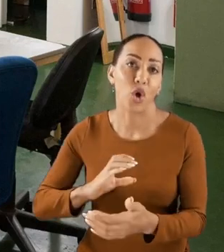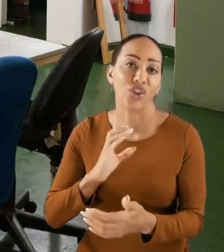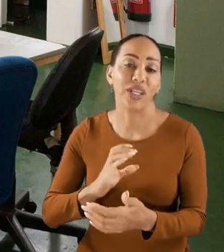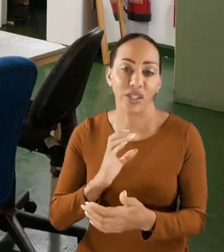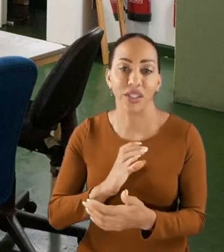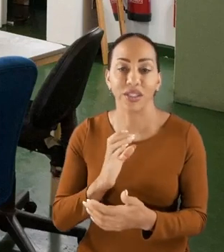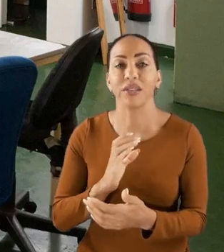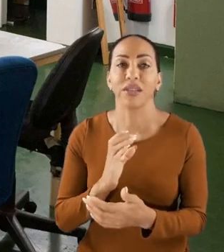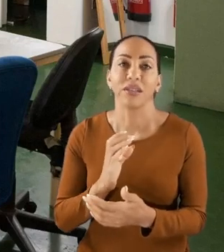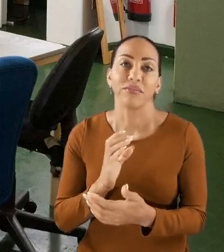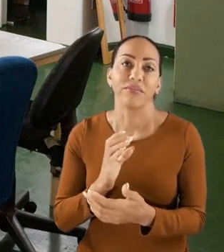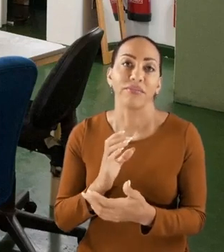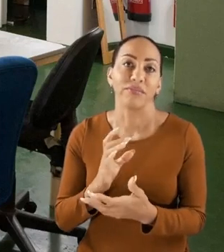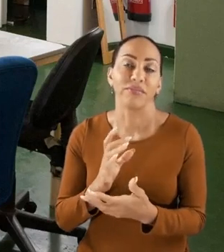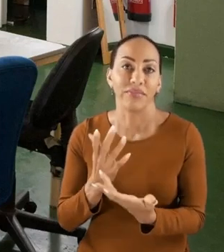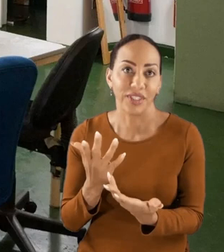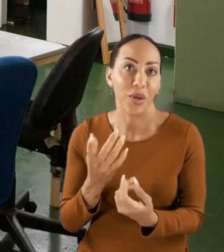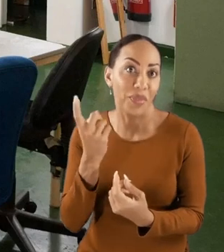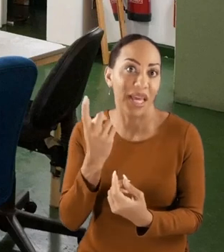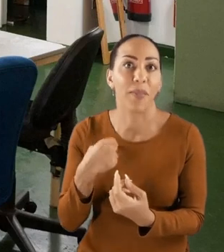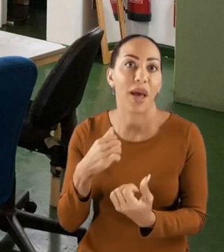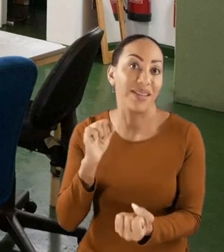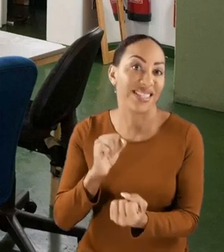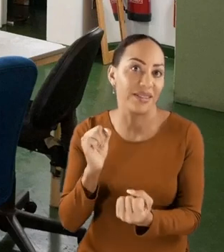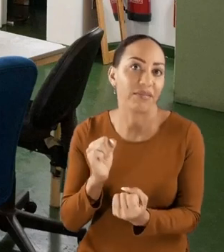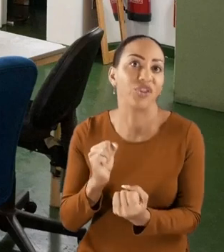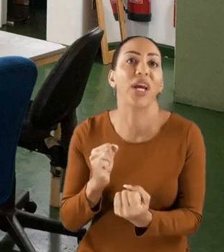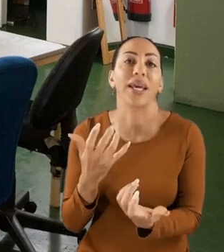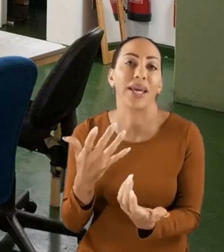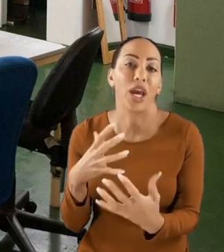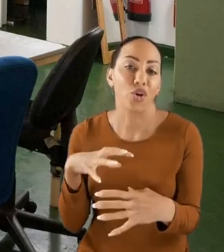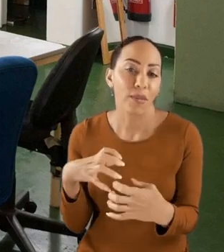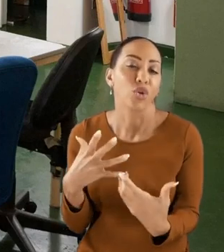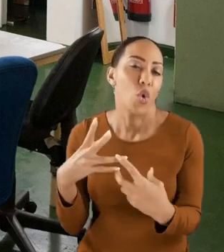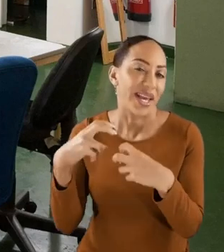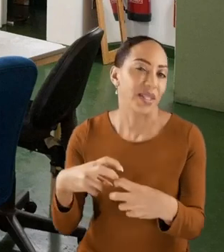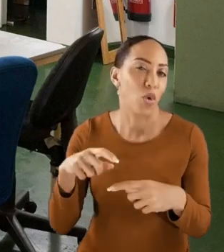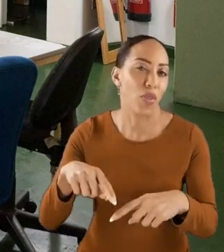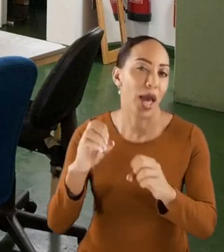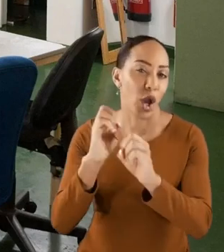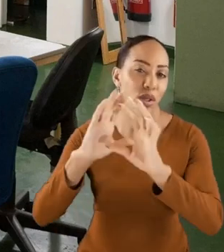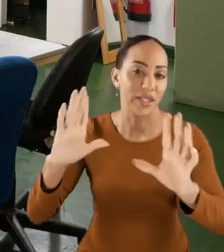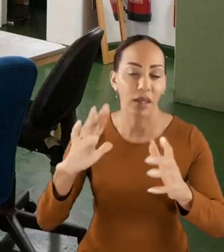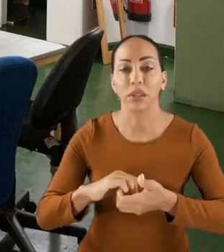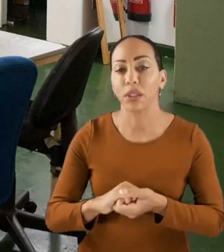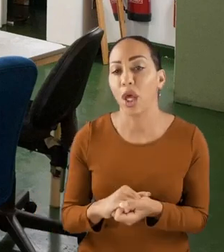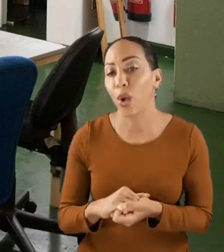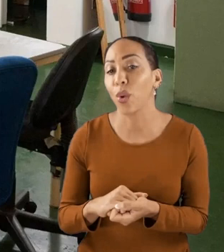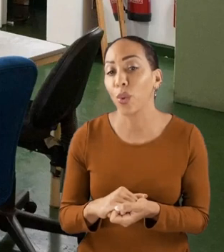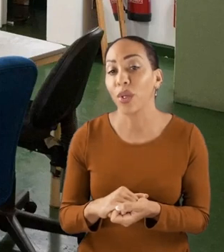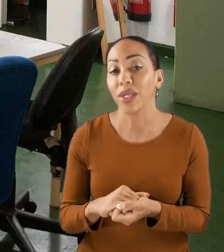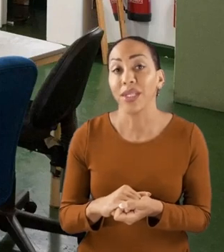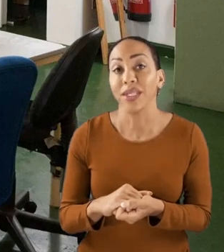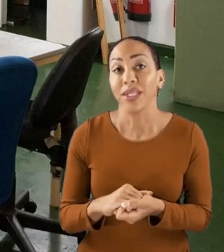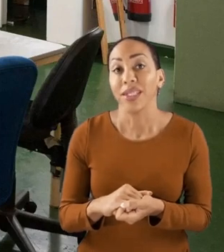me, as a show, I think it does have a lot of, the goal is both to give it that entertainment interest